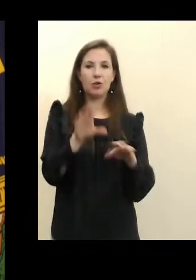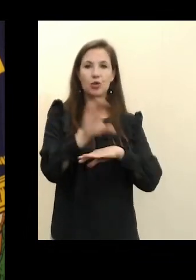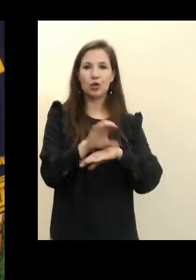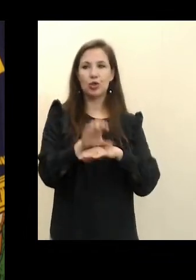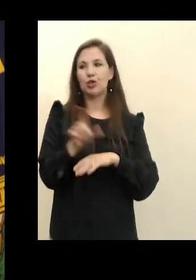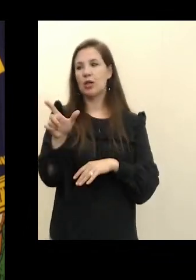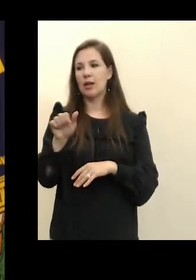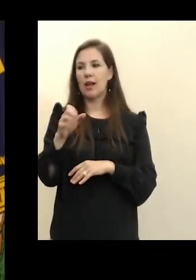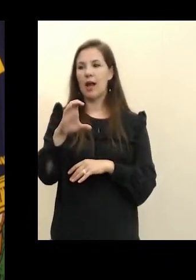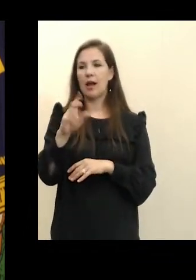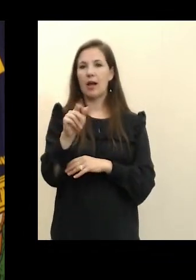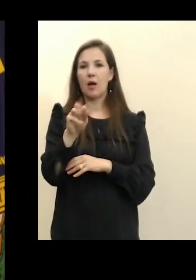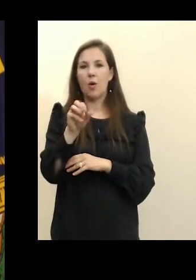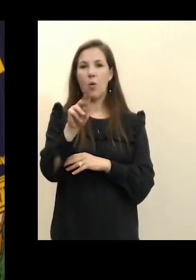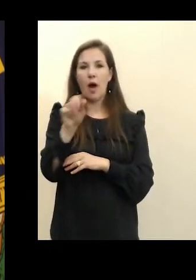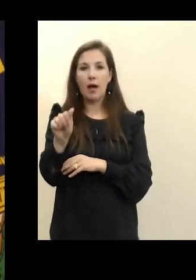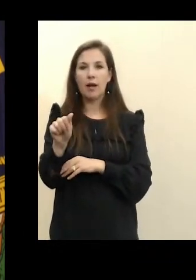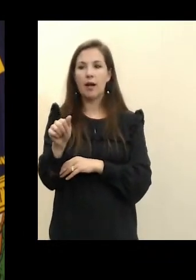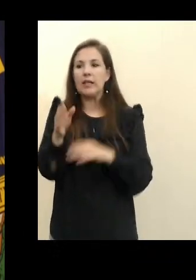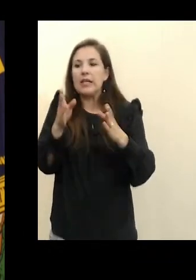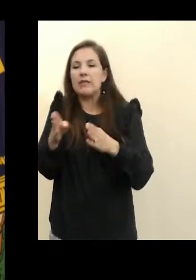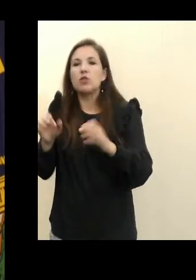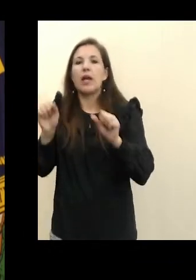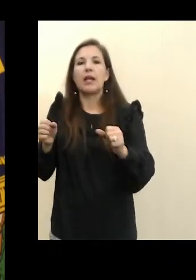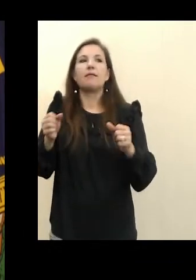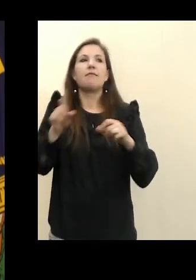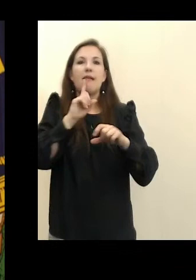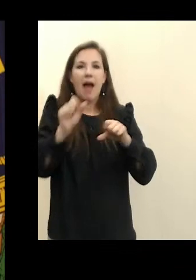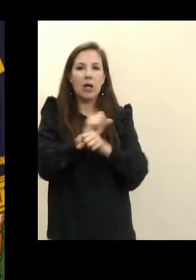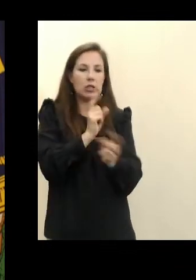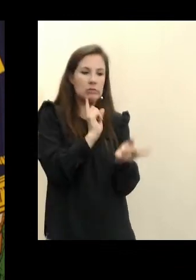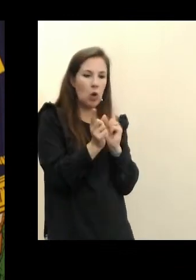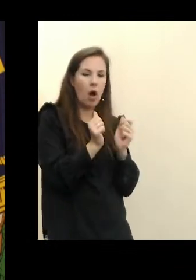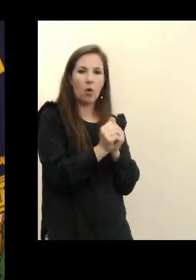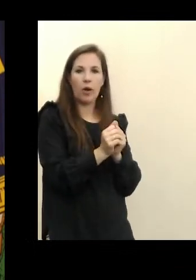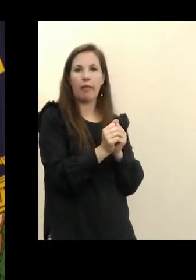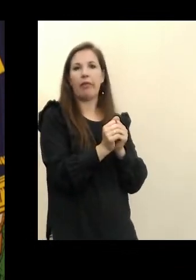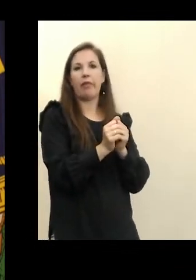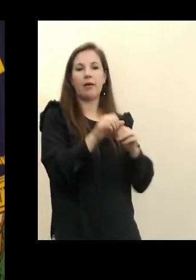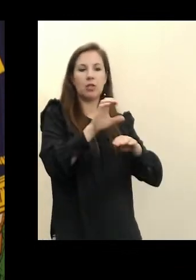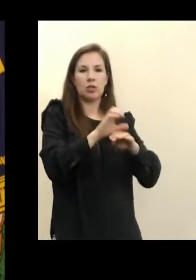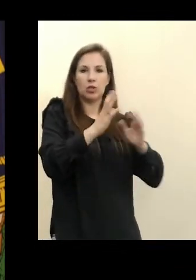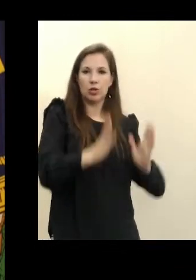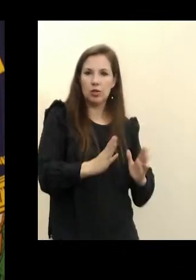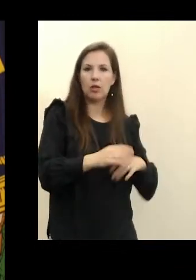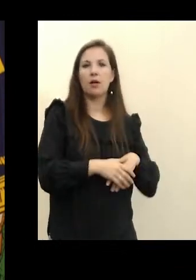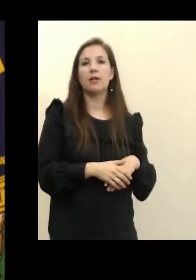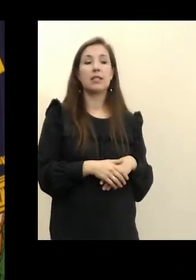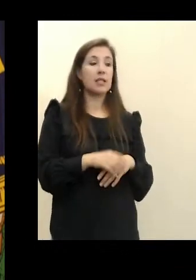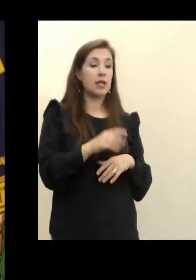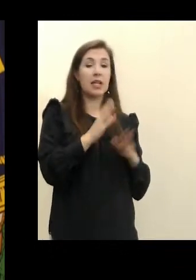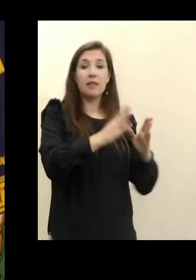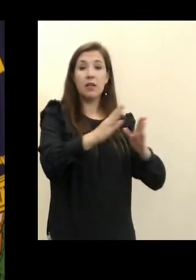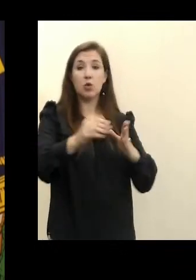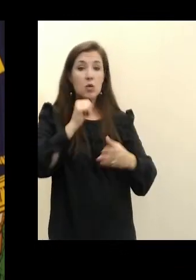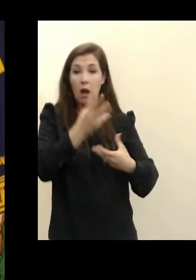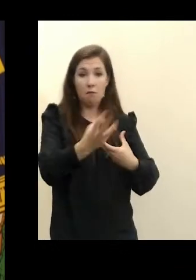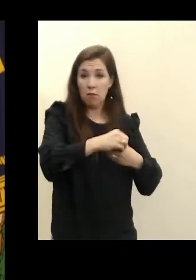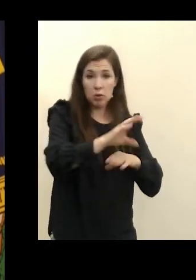Lackawanna. These are individuals that they can talk to their parishioners. They can talk to individuals even if they're not part of their church and say,